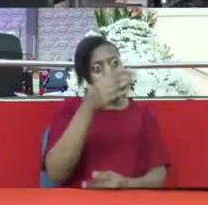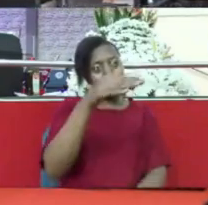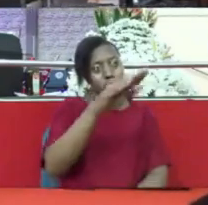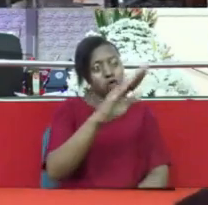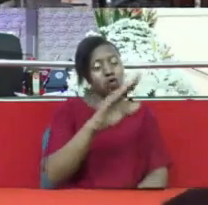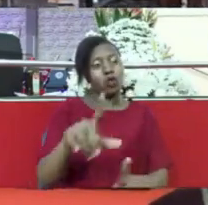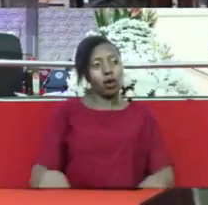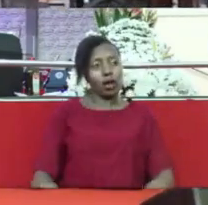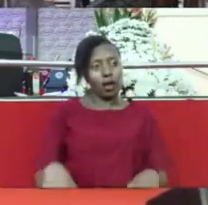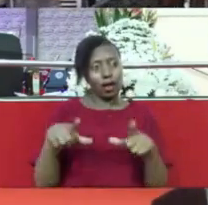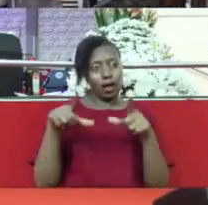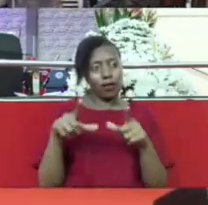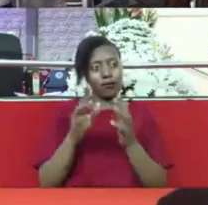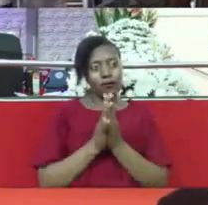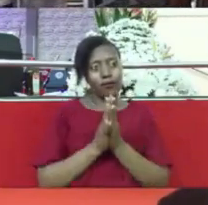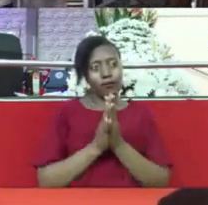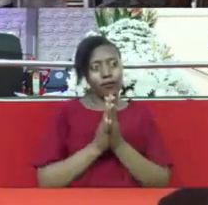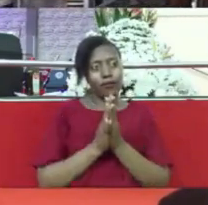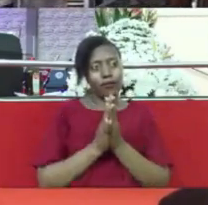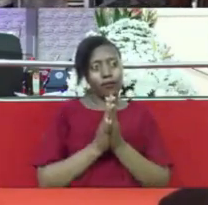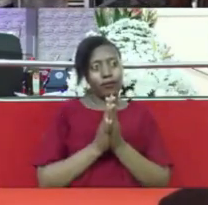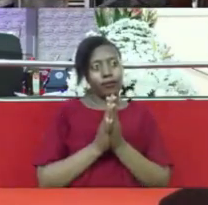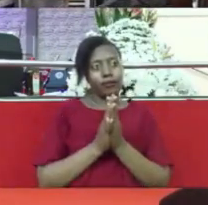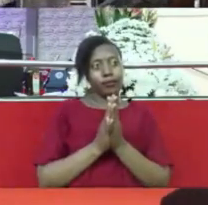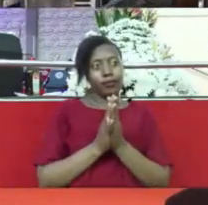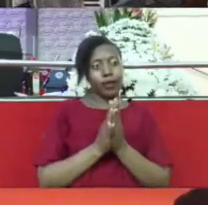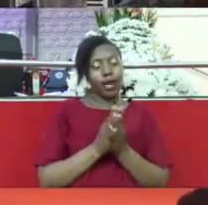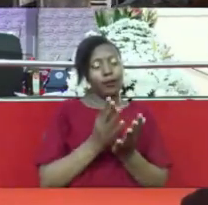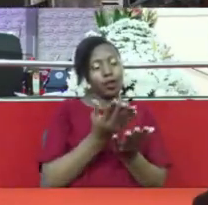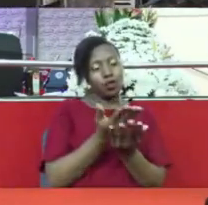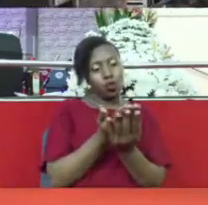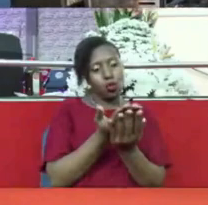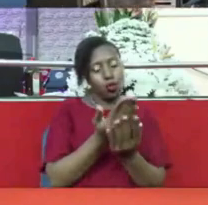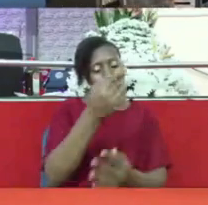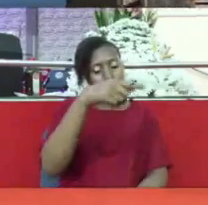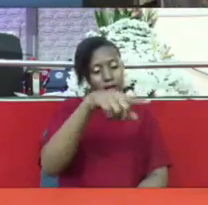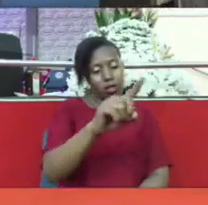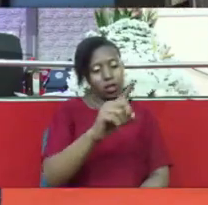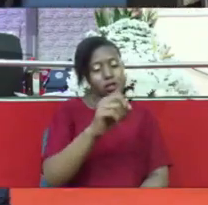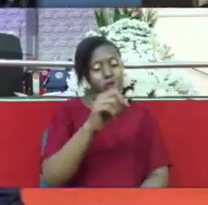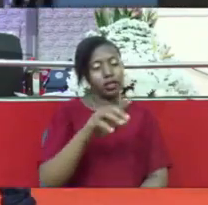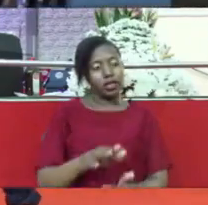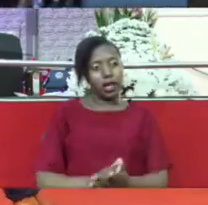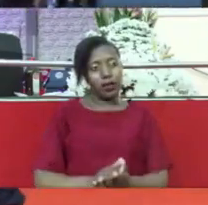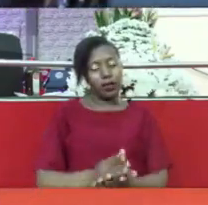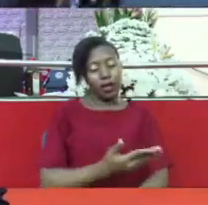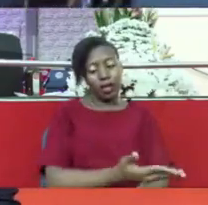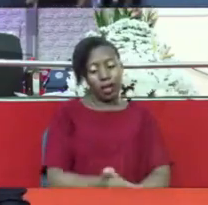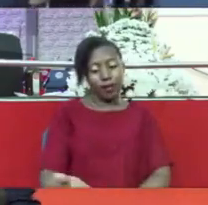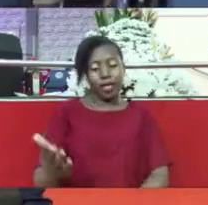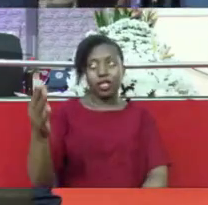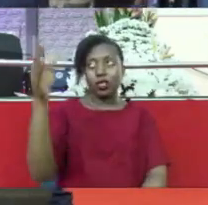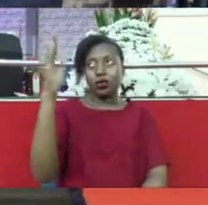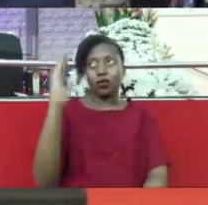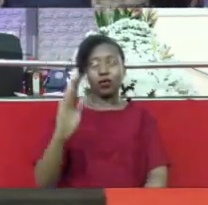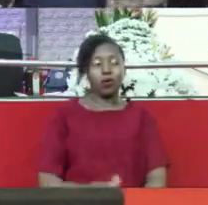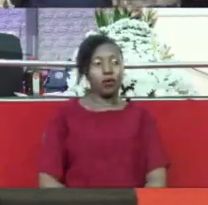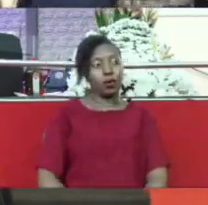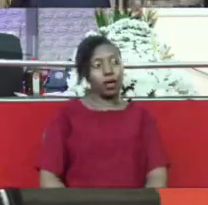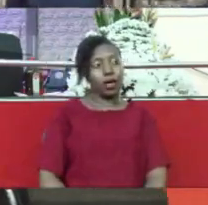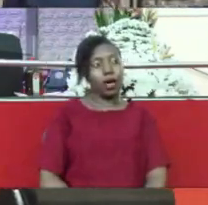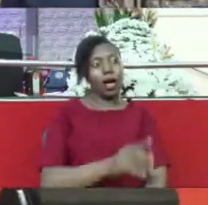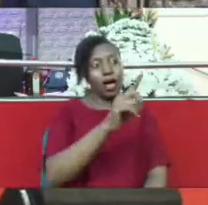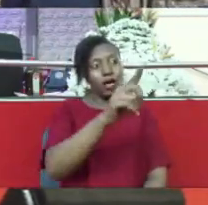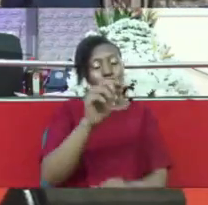katika uwepo wa Mungu. Moisturize yourself. Ujiekeze katika with the presence of God. Uwepo wa Mungu. And you